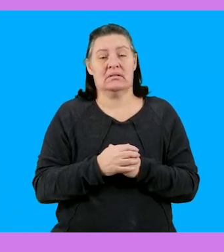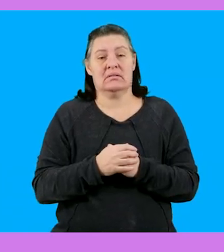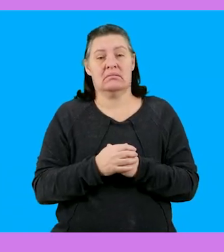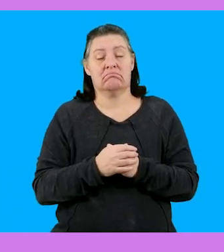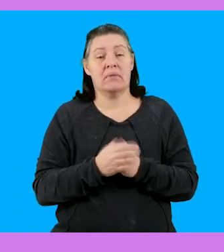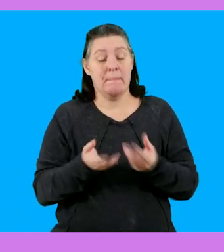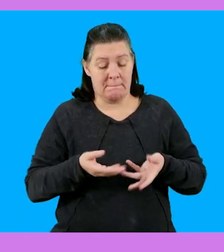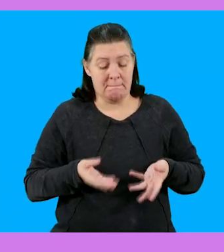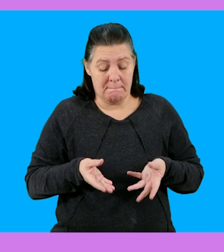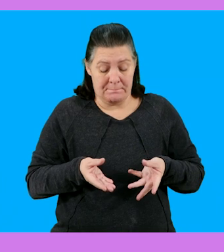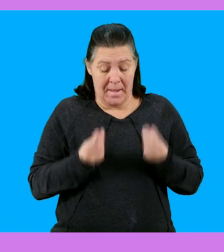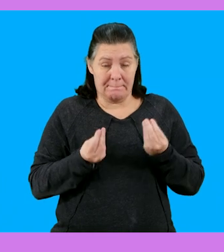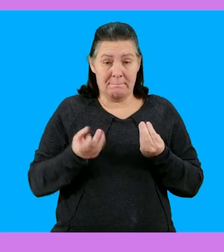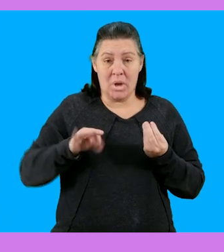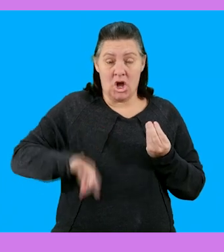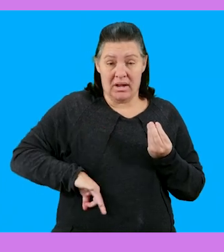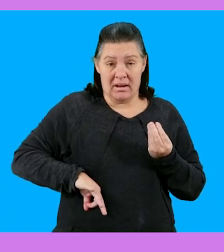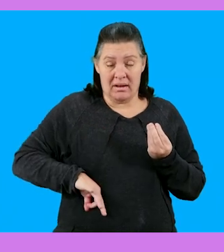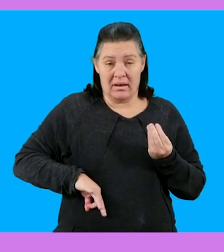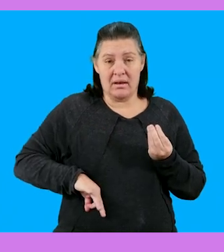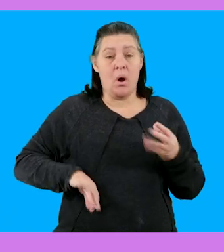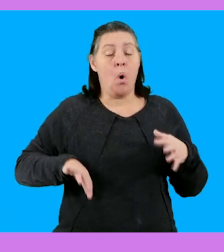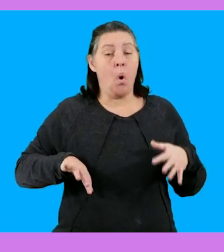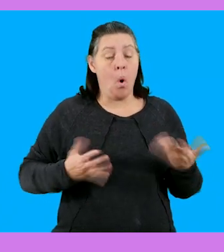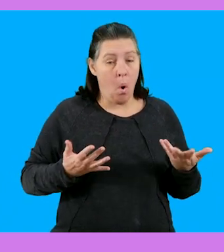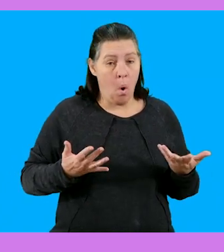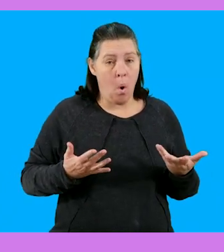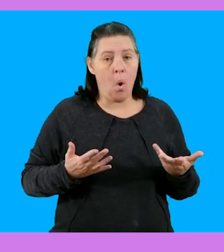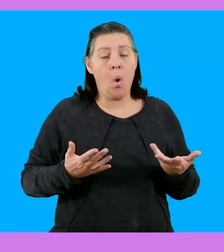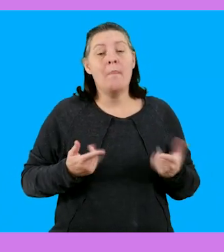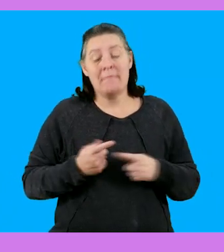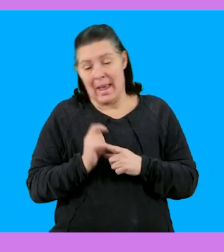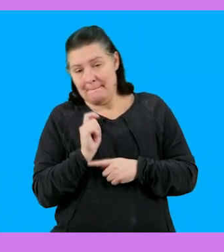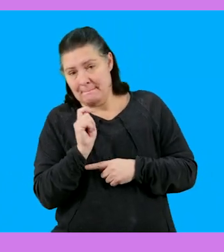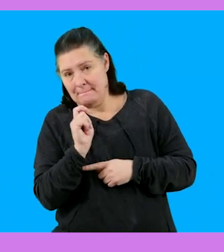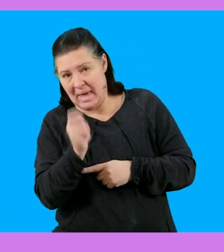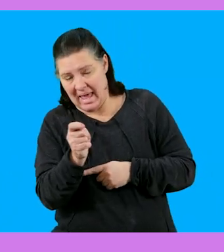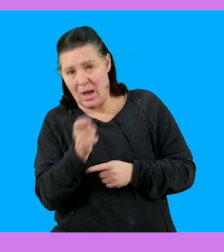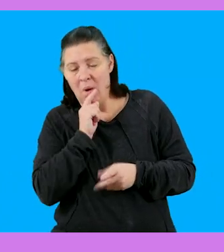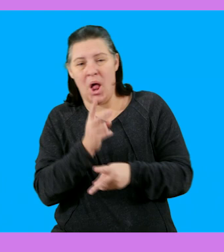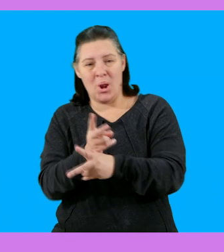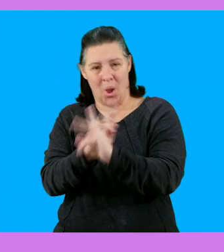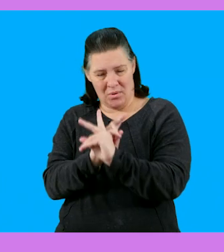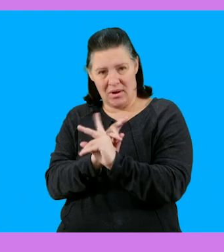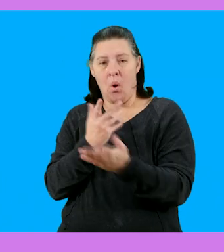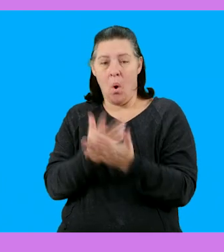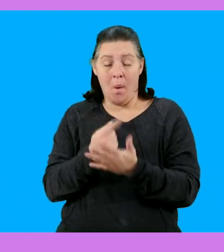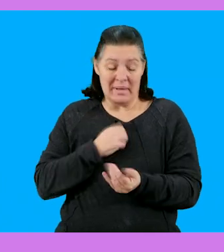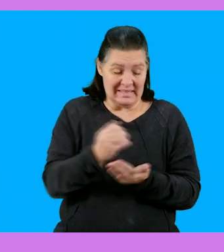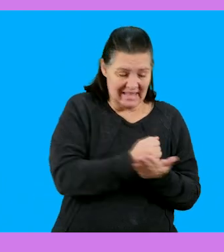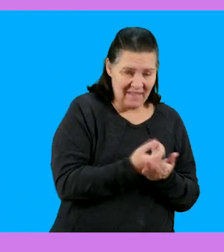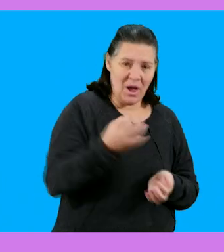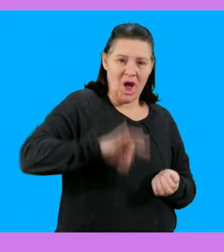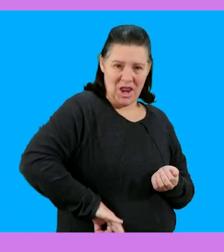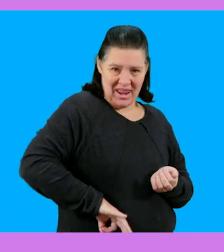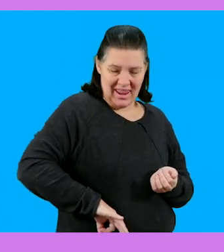right, that is earned, or it can be interest that is charged, right, because it can be a loan for that matter